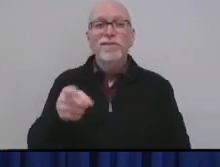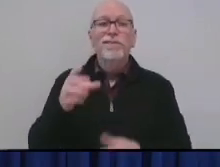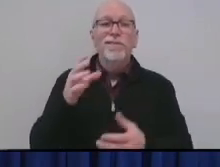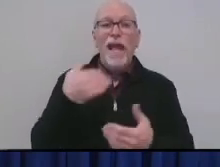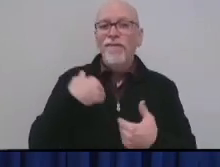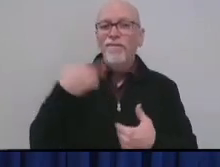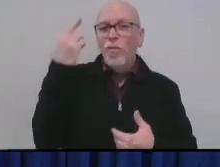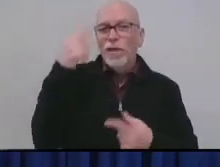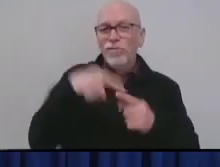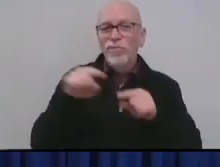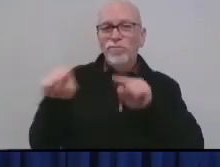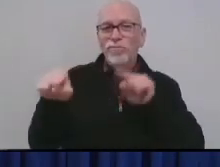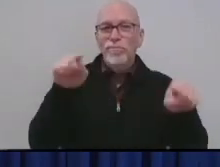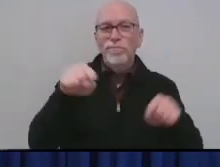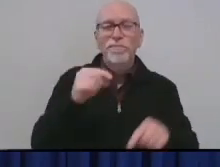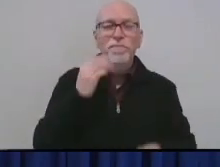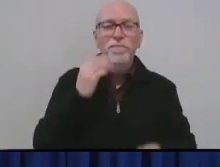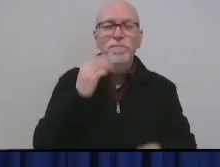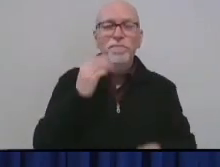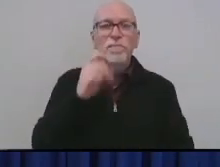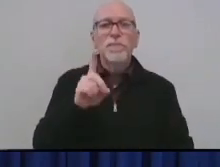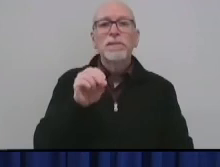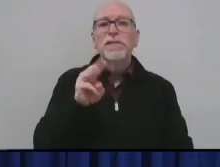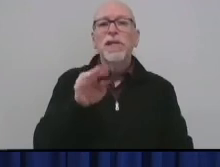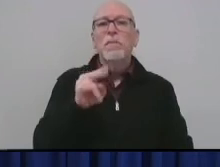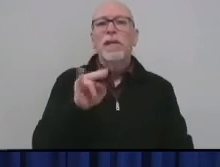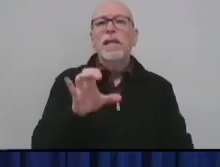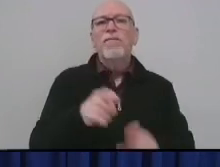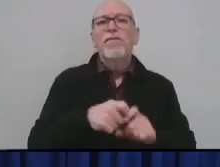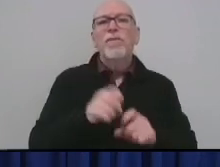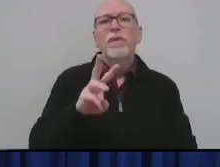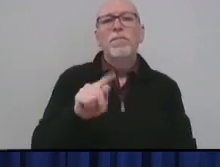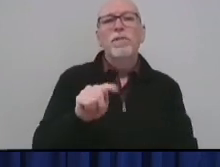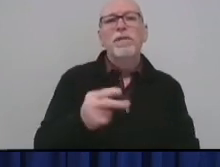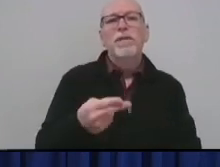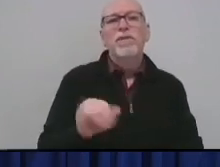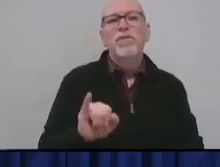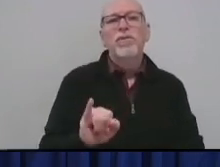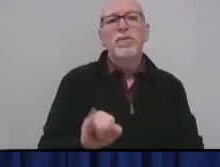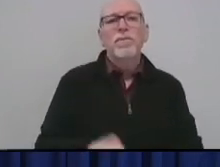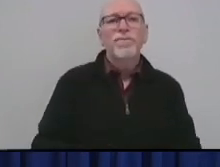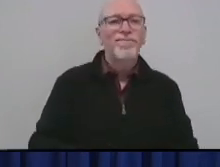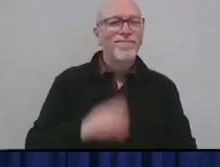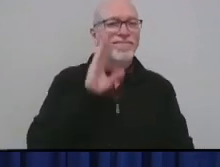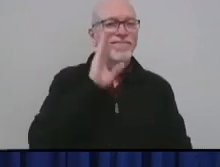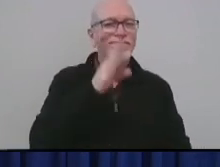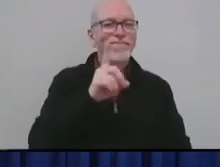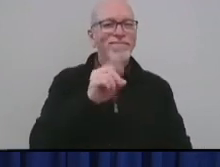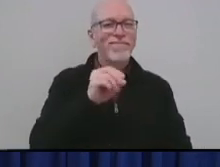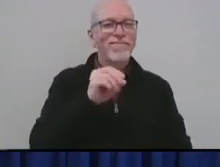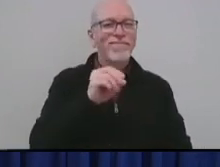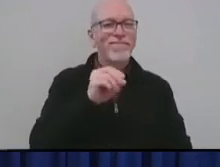with WTHI. Afternoon, Dominic.